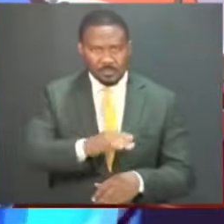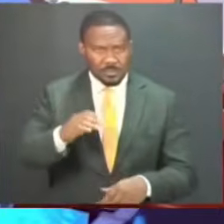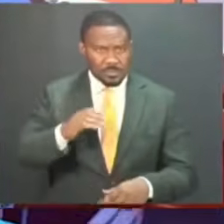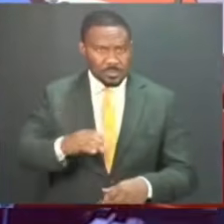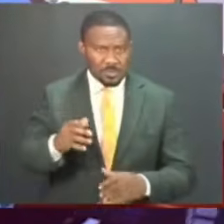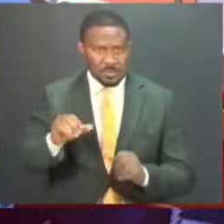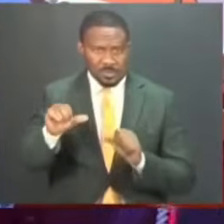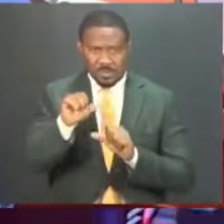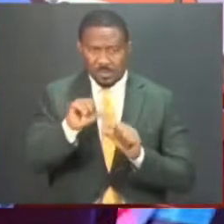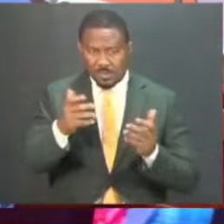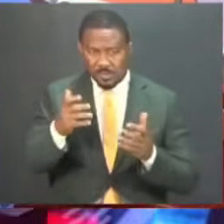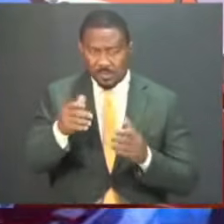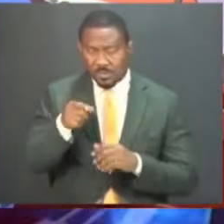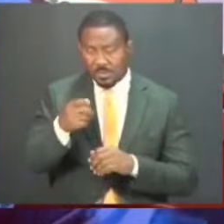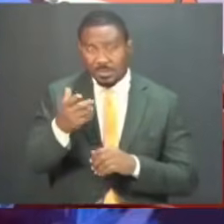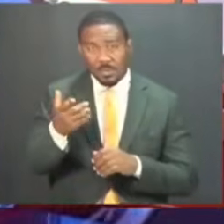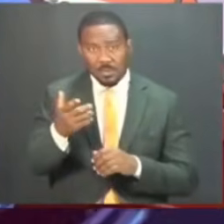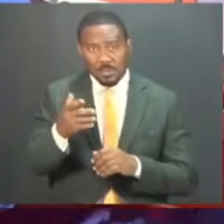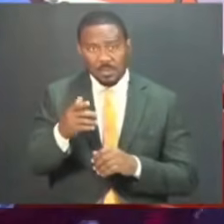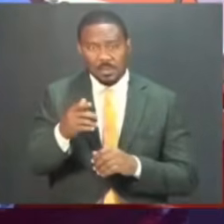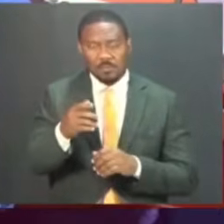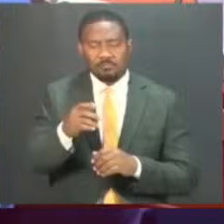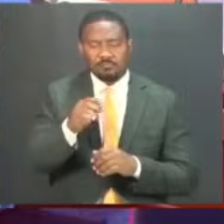Justice Paul Bafo Boni,